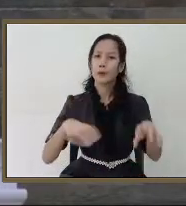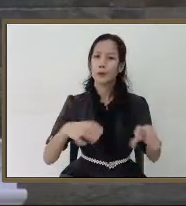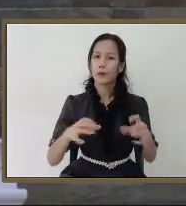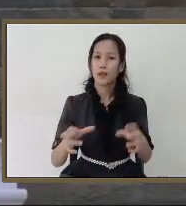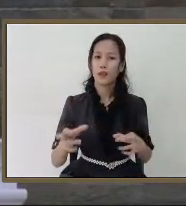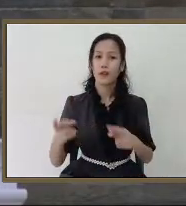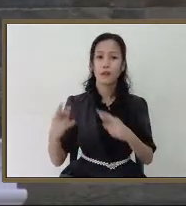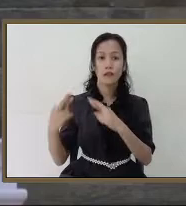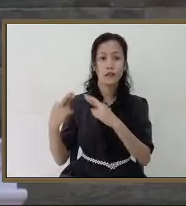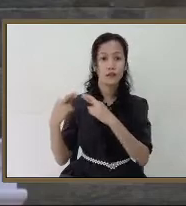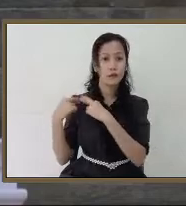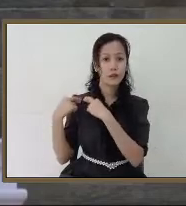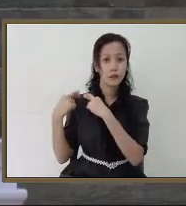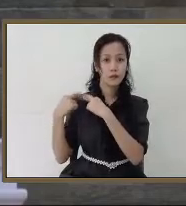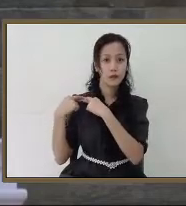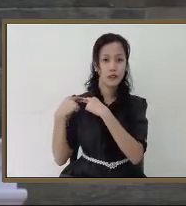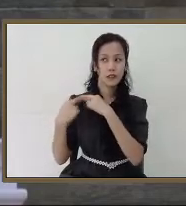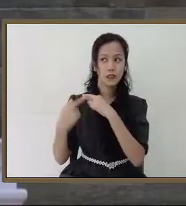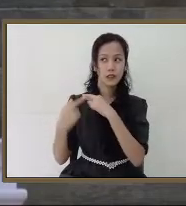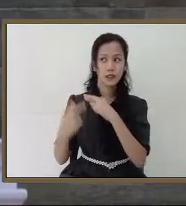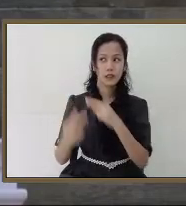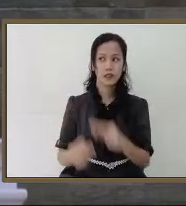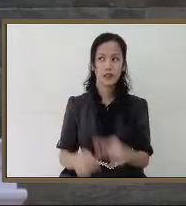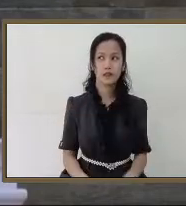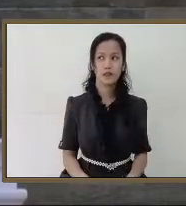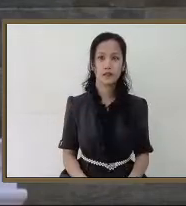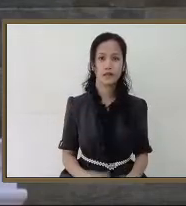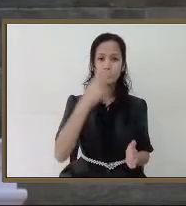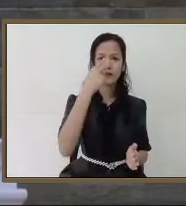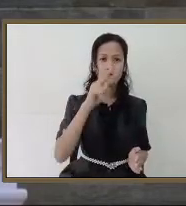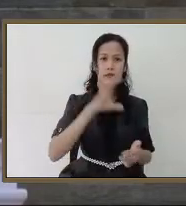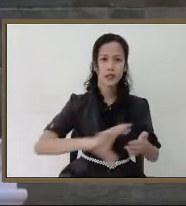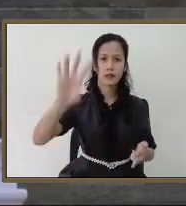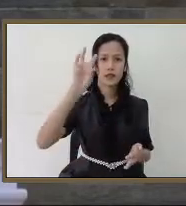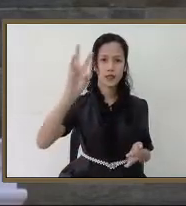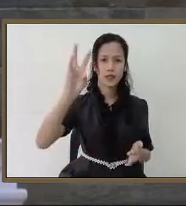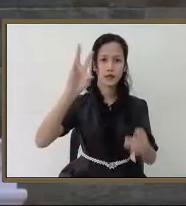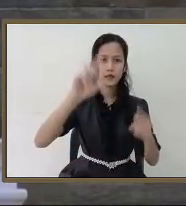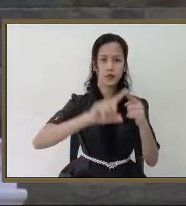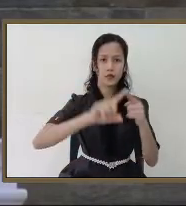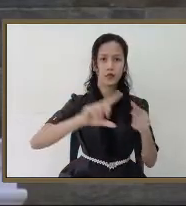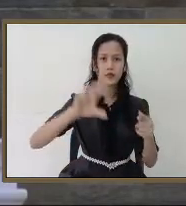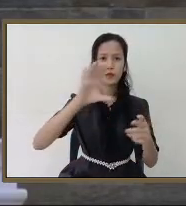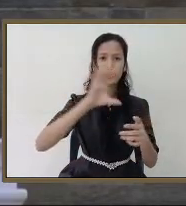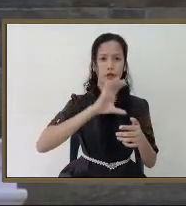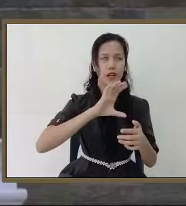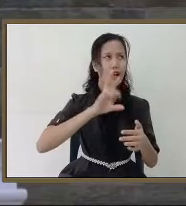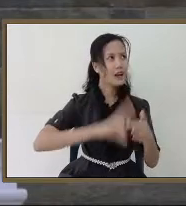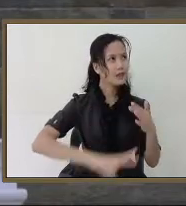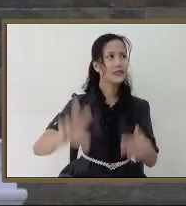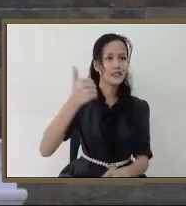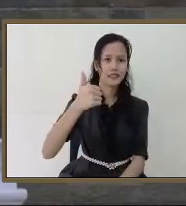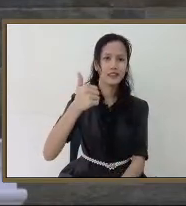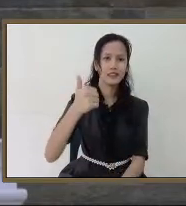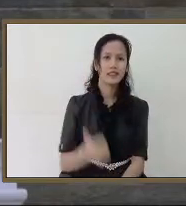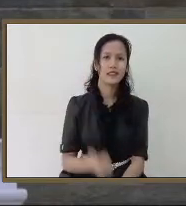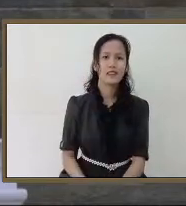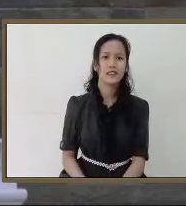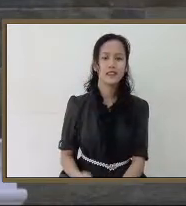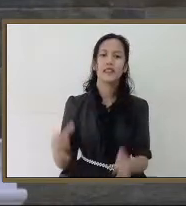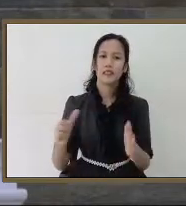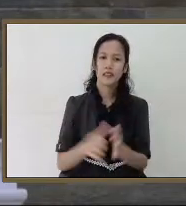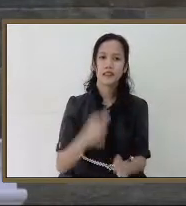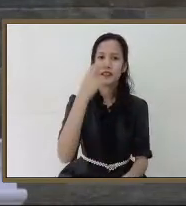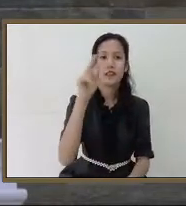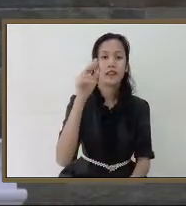Ezra. May ita po natin dyan from chapter 7, verse number 10 na binasa natin kanina. May ita natin dyan yung